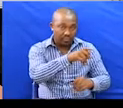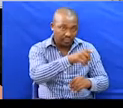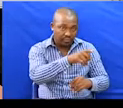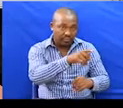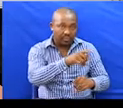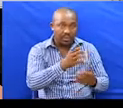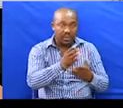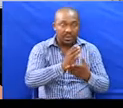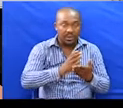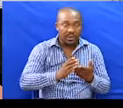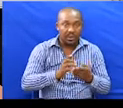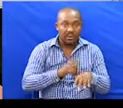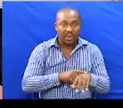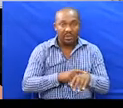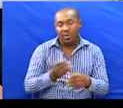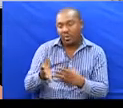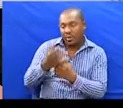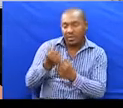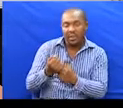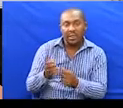sometimes we live with other animals.